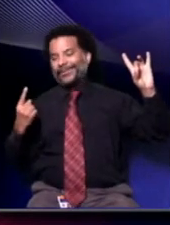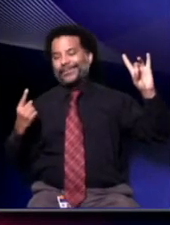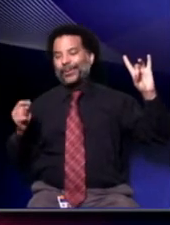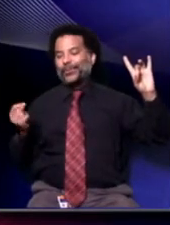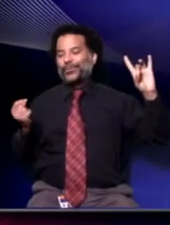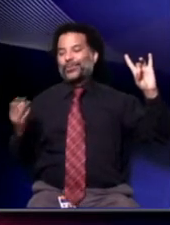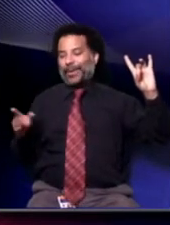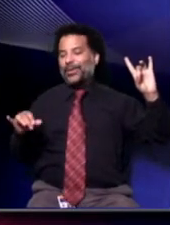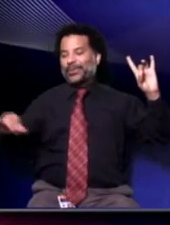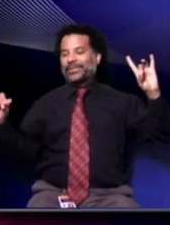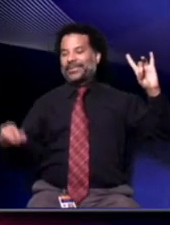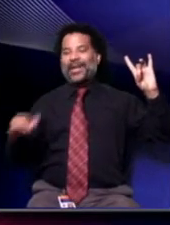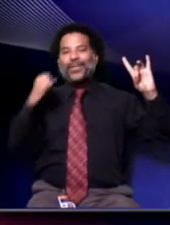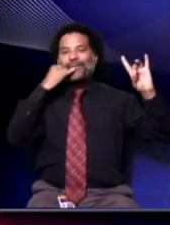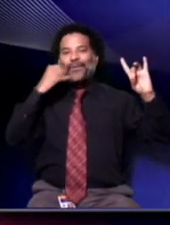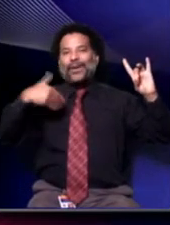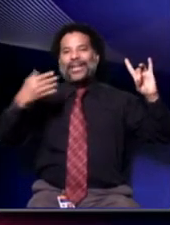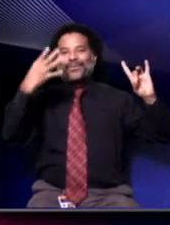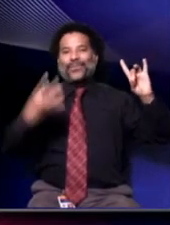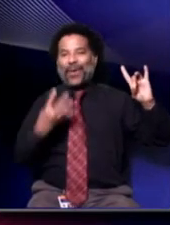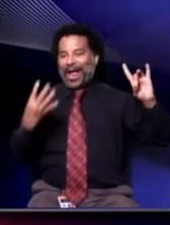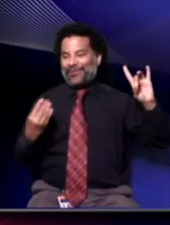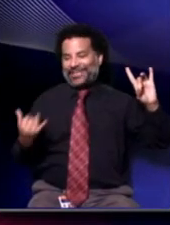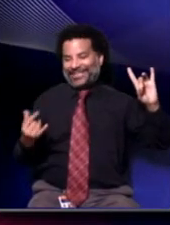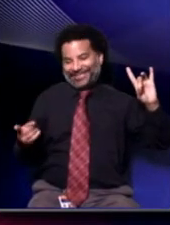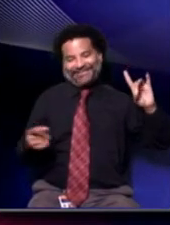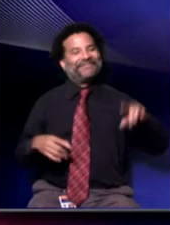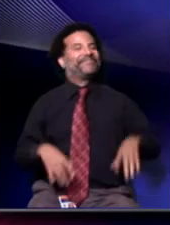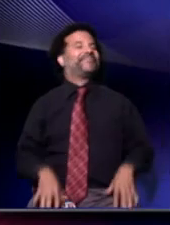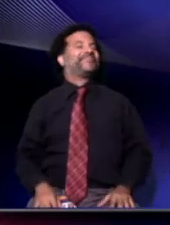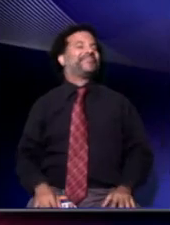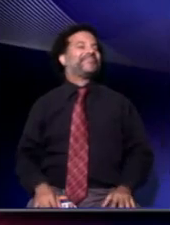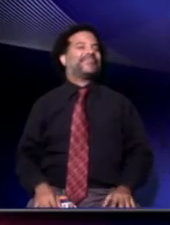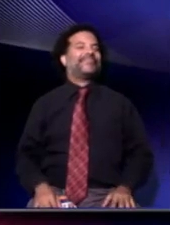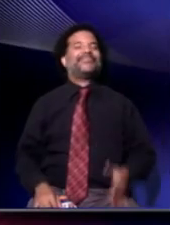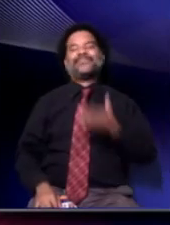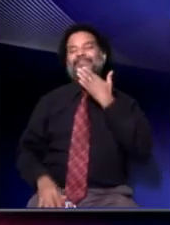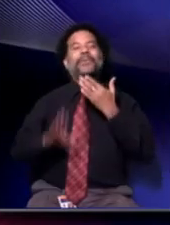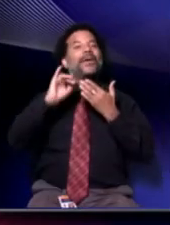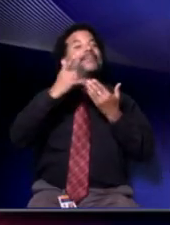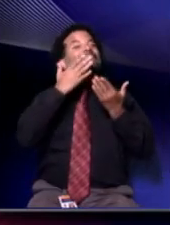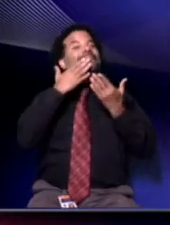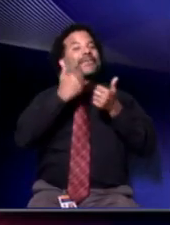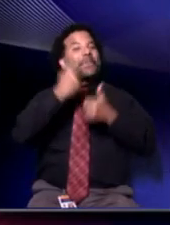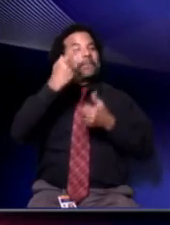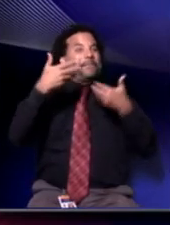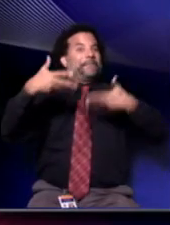phone for the next 4 hours. Thanks, Bill. Thanks, everybody.